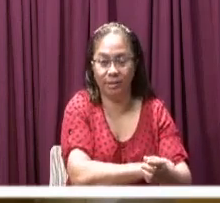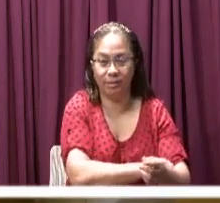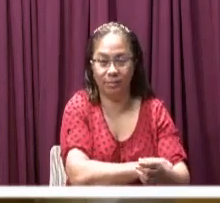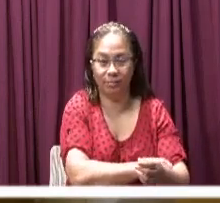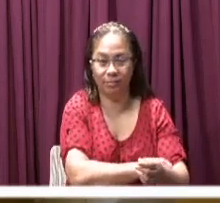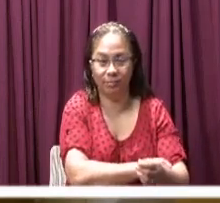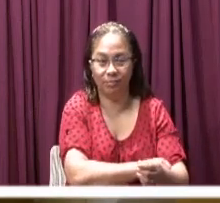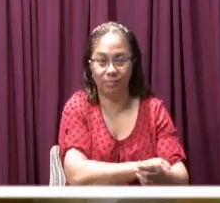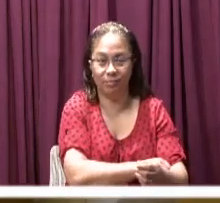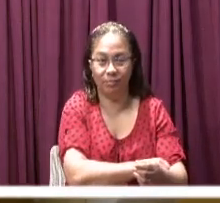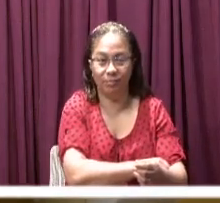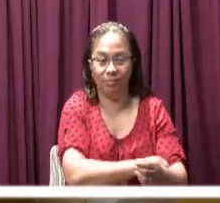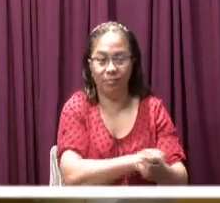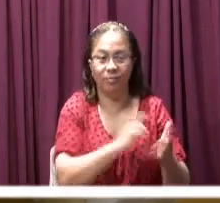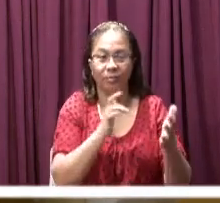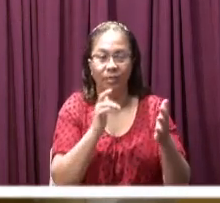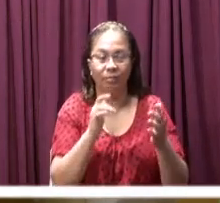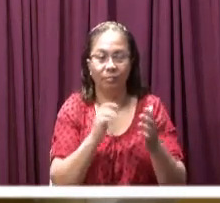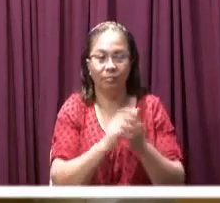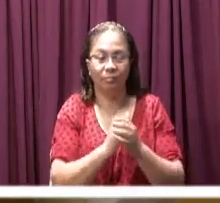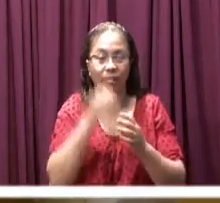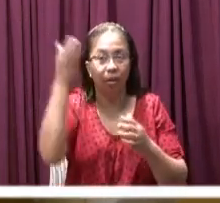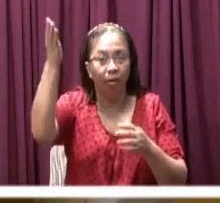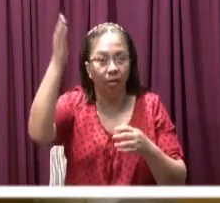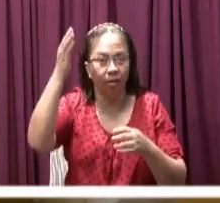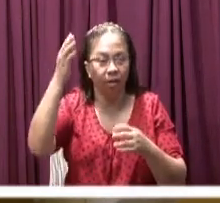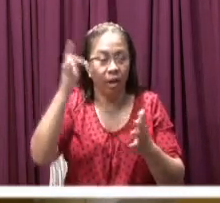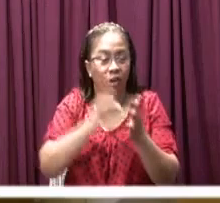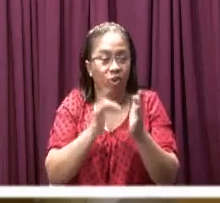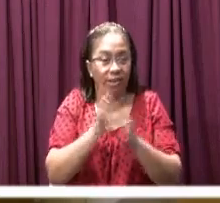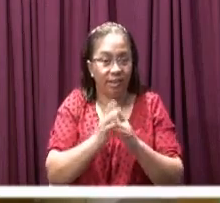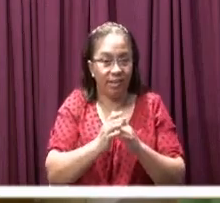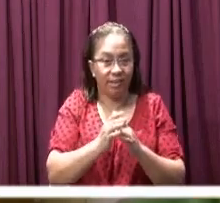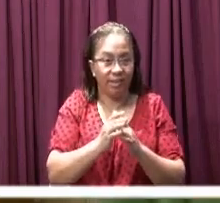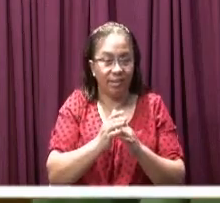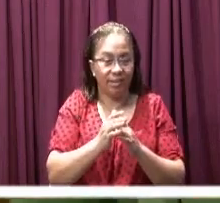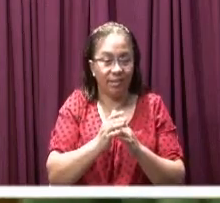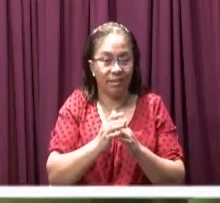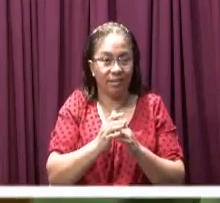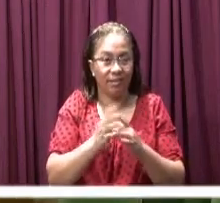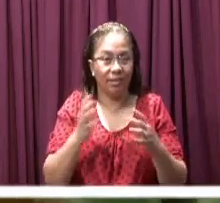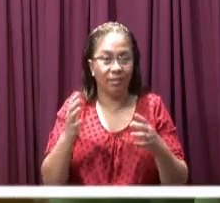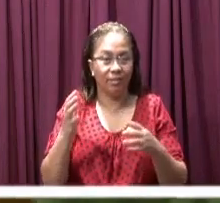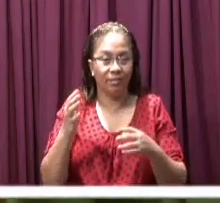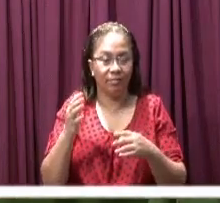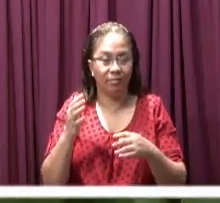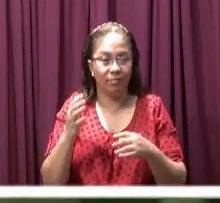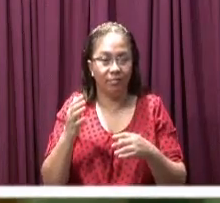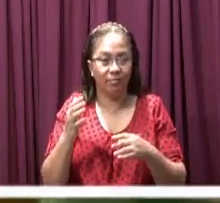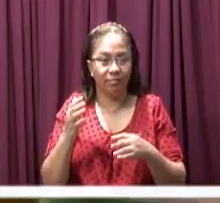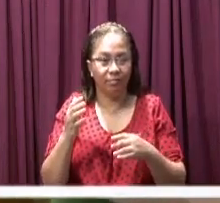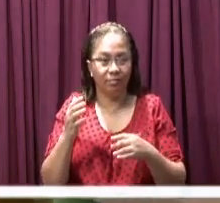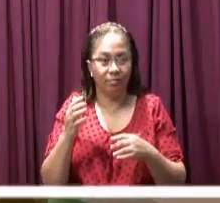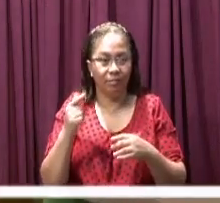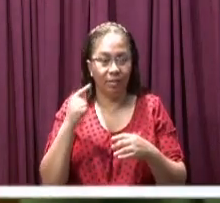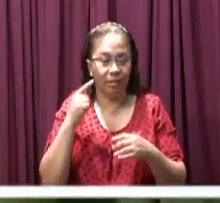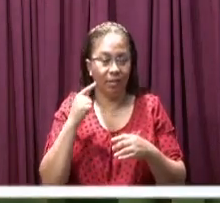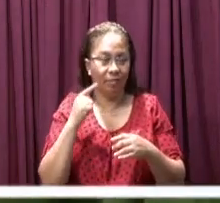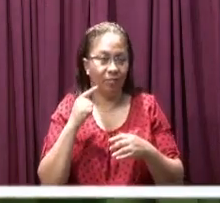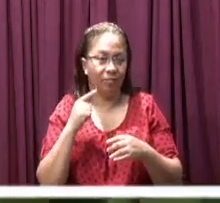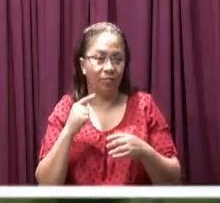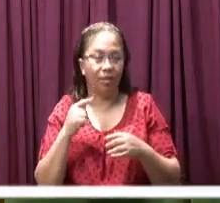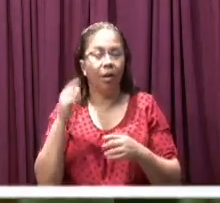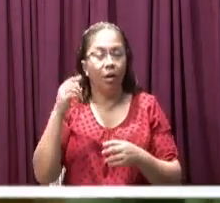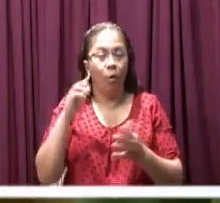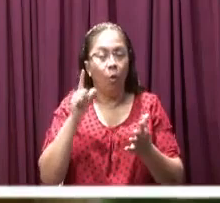So that Jesus was given a mission by his Father, and Jesus is now giving this mission to his 12. And